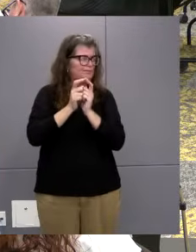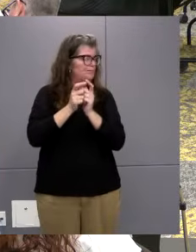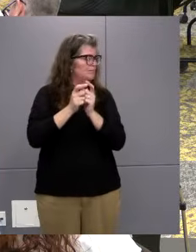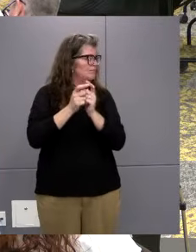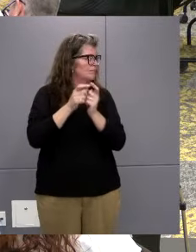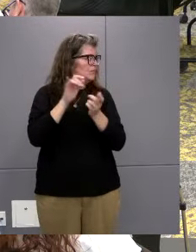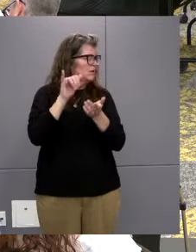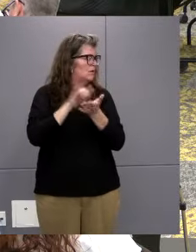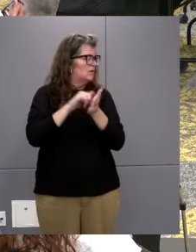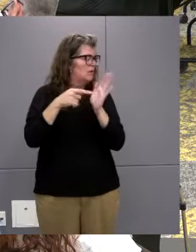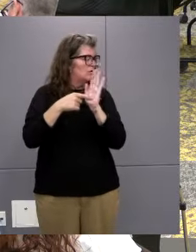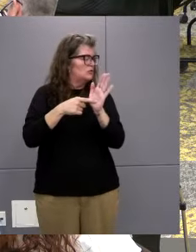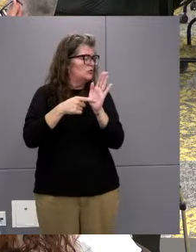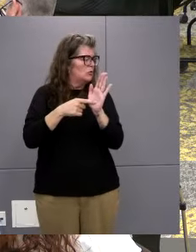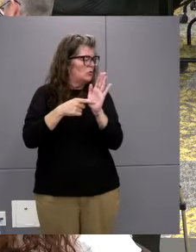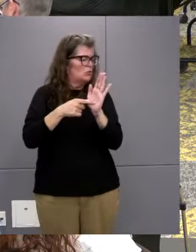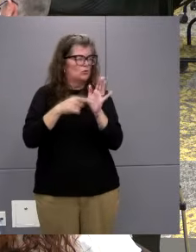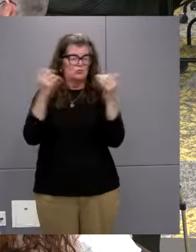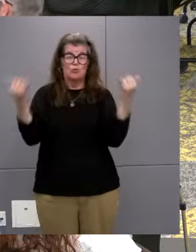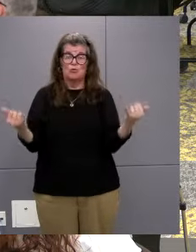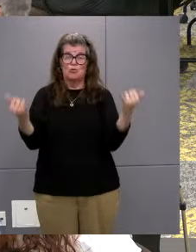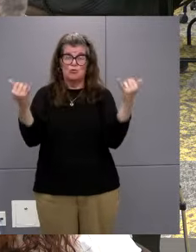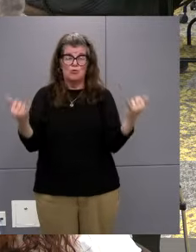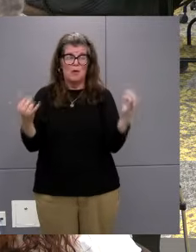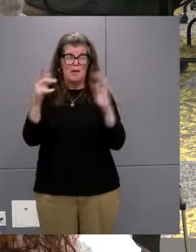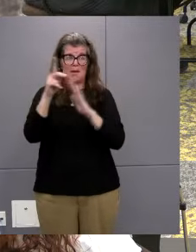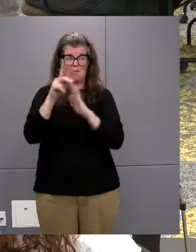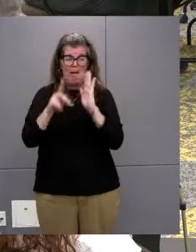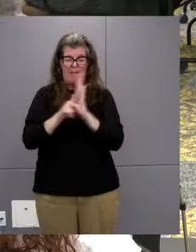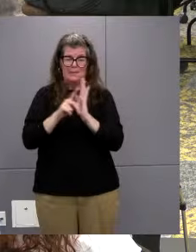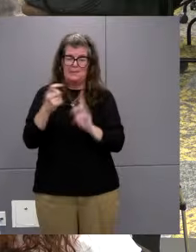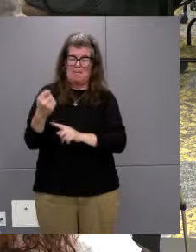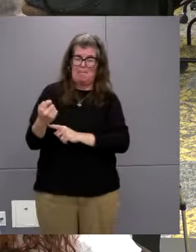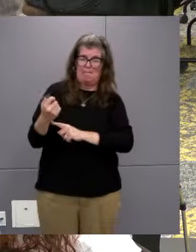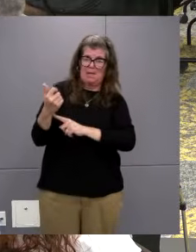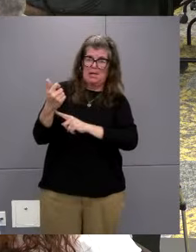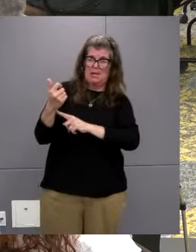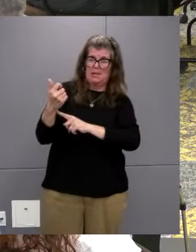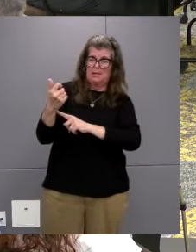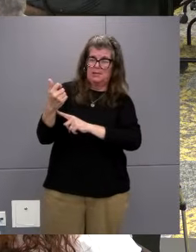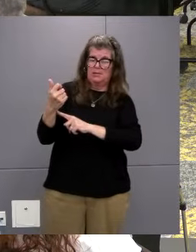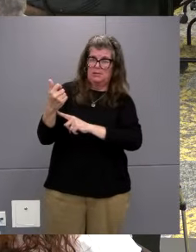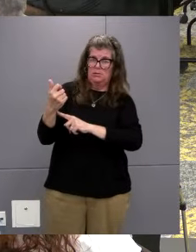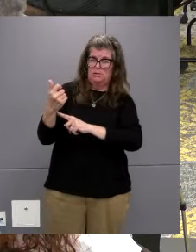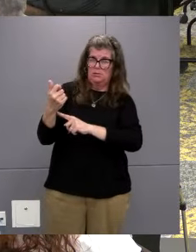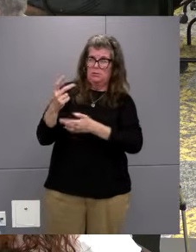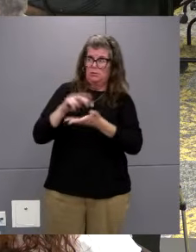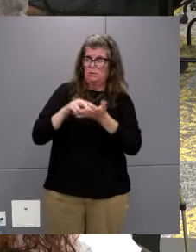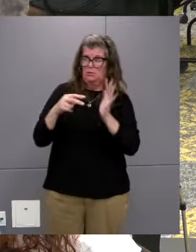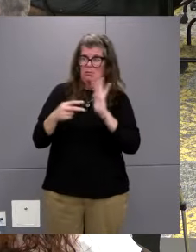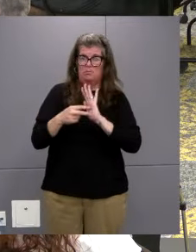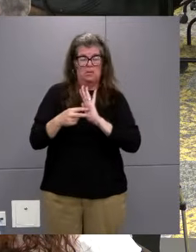the entire current policy is being deleted. So there would no longer be